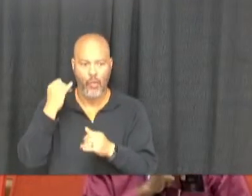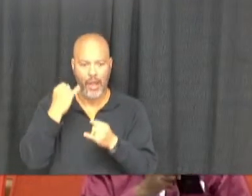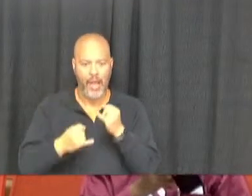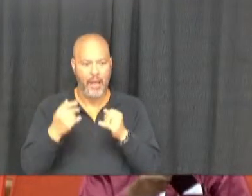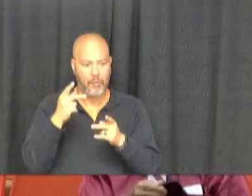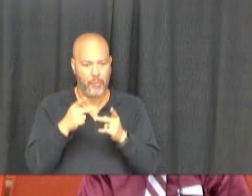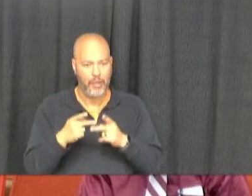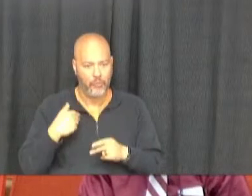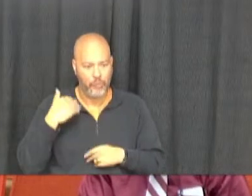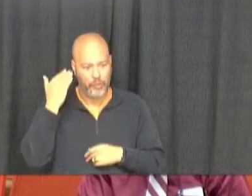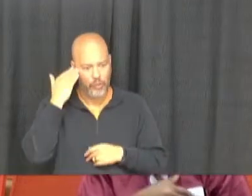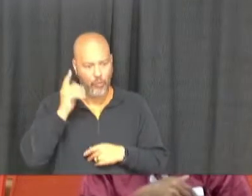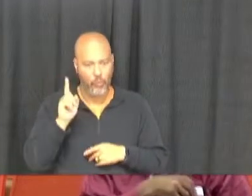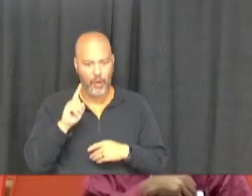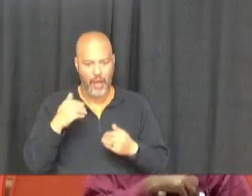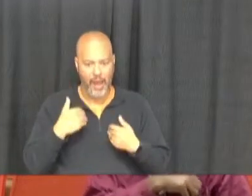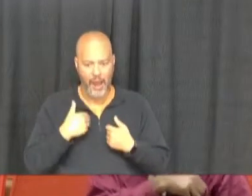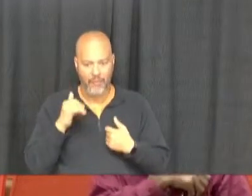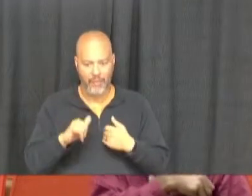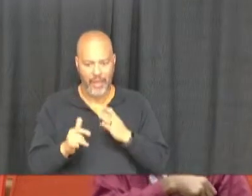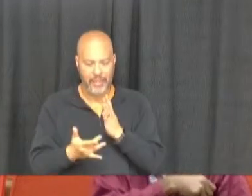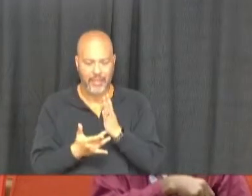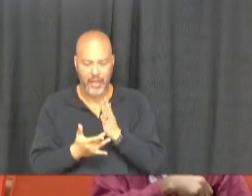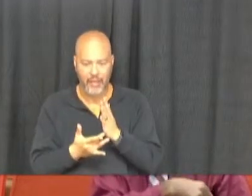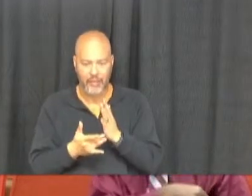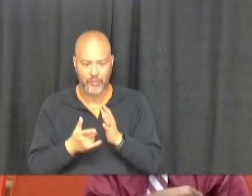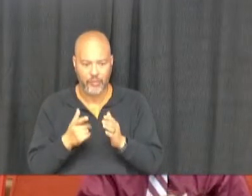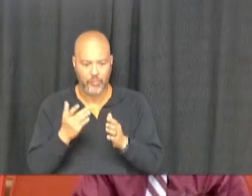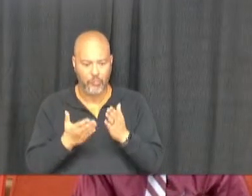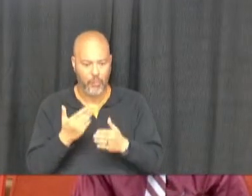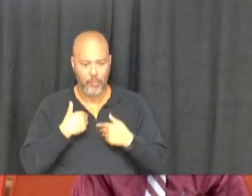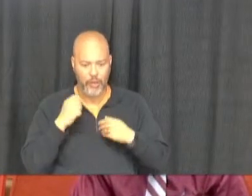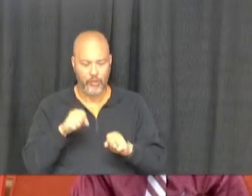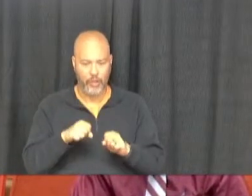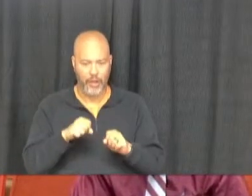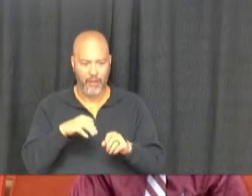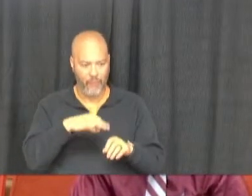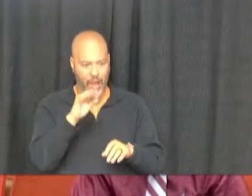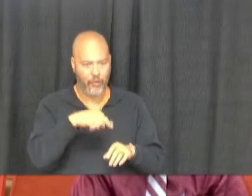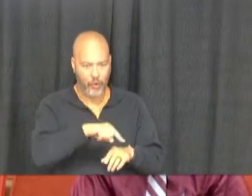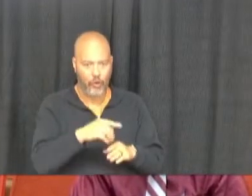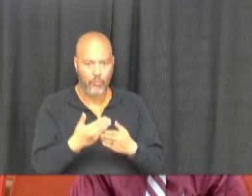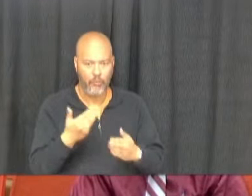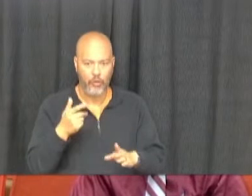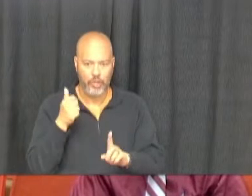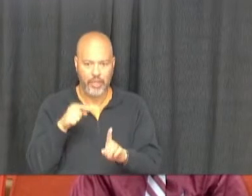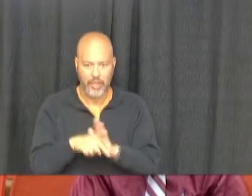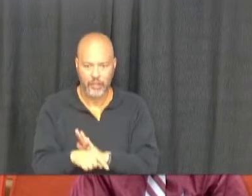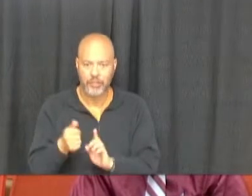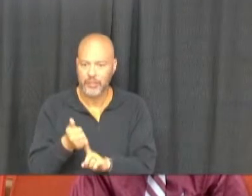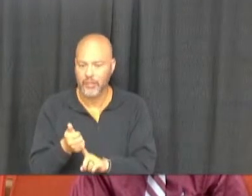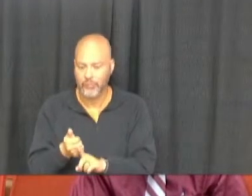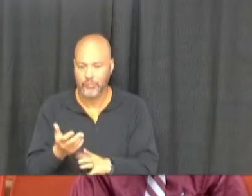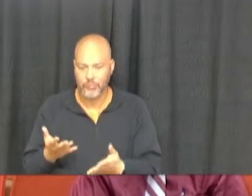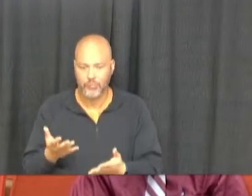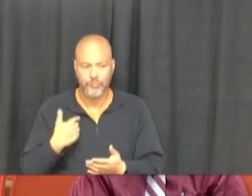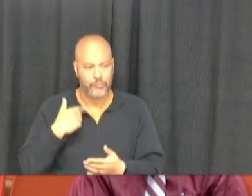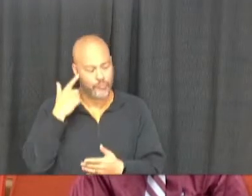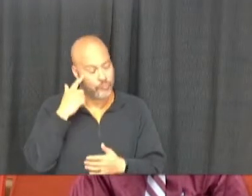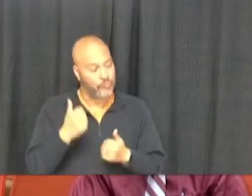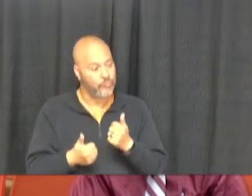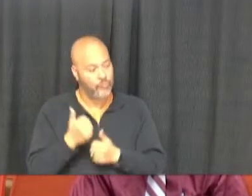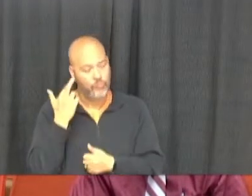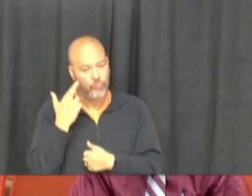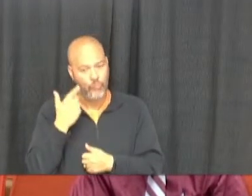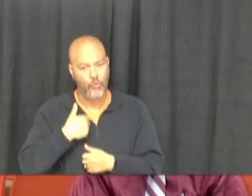intersection that had this technology she passed through, and maybe we could have got to her before that occurred. So I think for the most